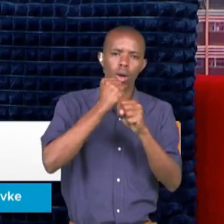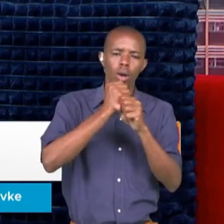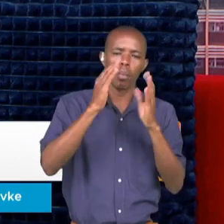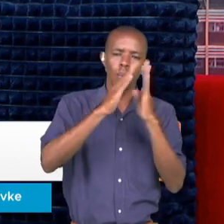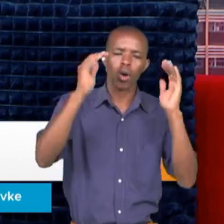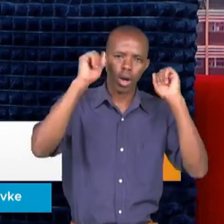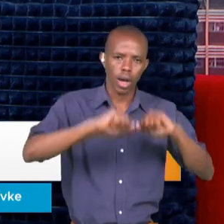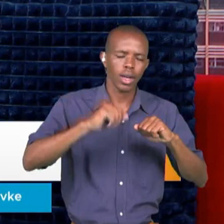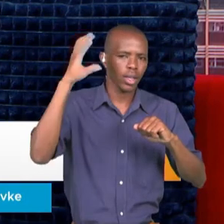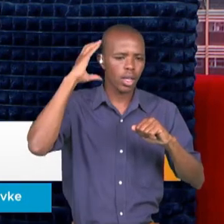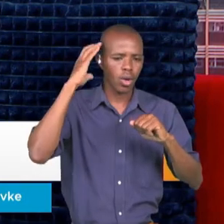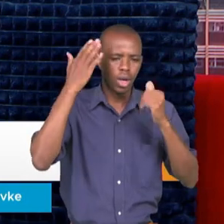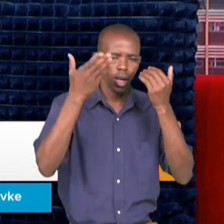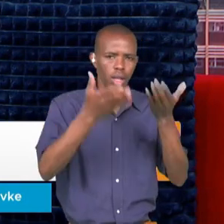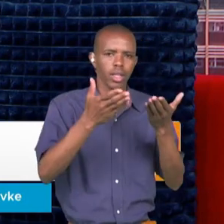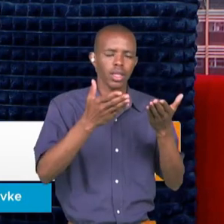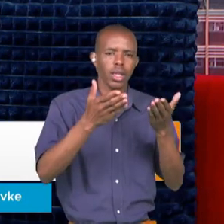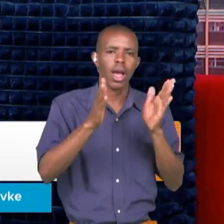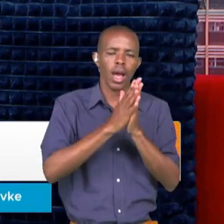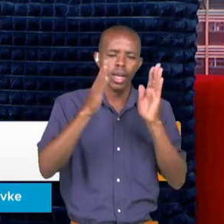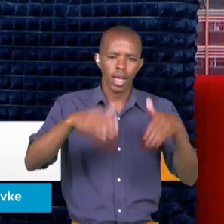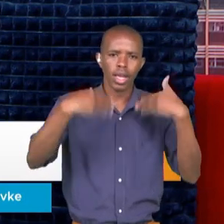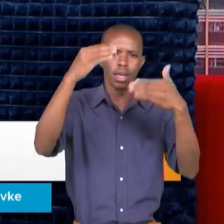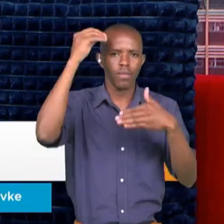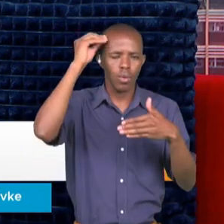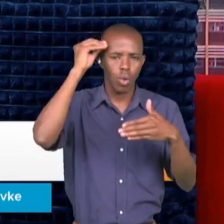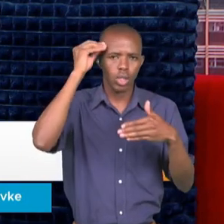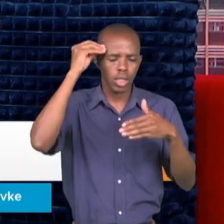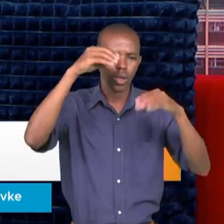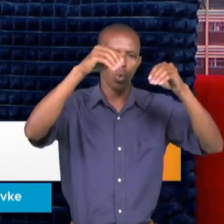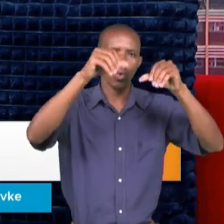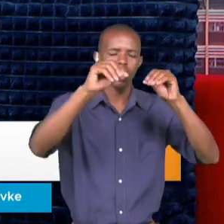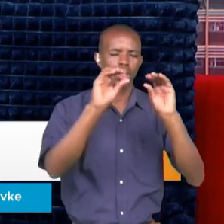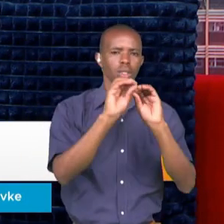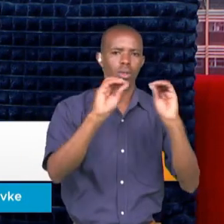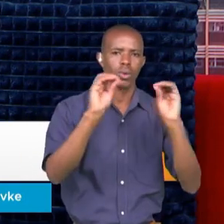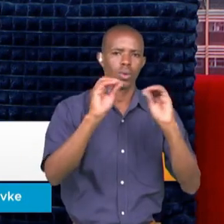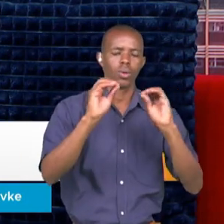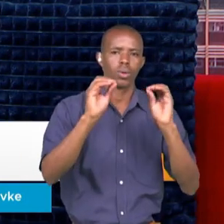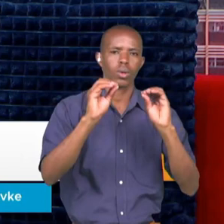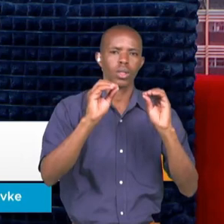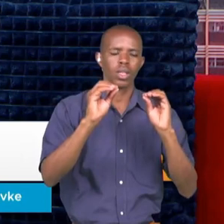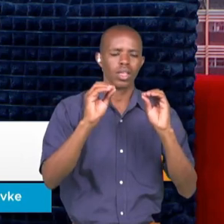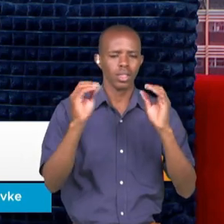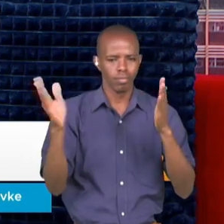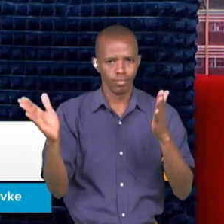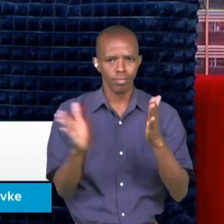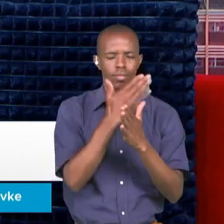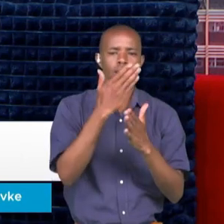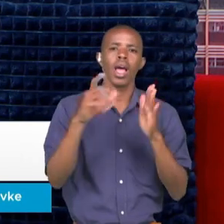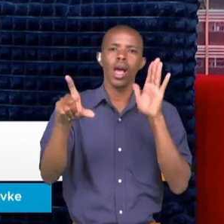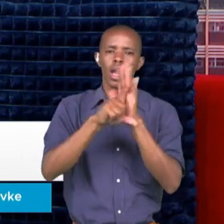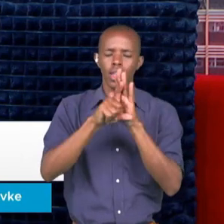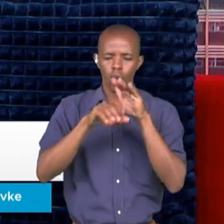colleges that exist and offer courses that are not accredited, mm-hmm. Maybe are pushed aside and the law